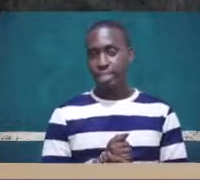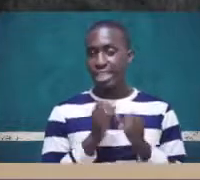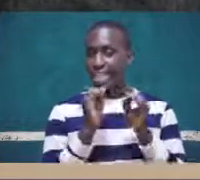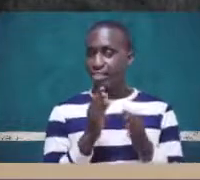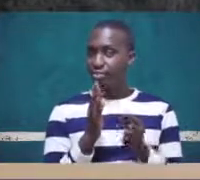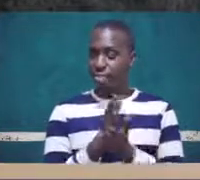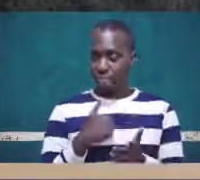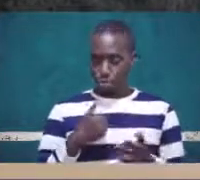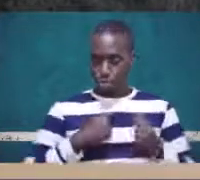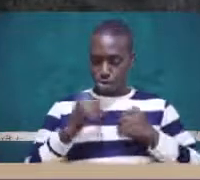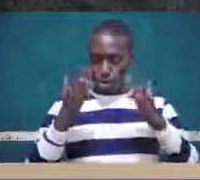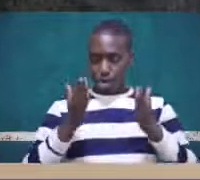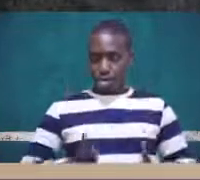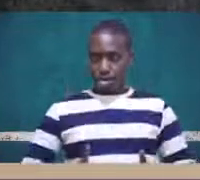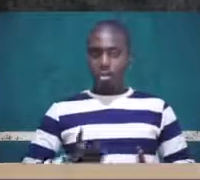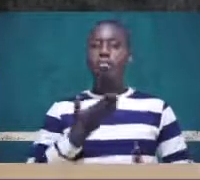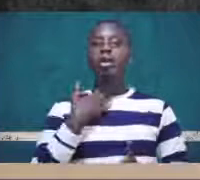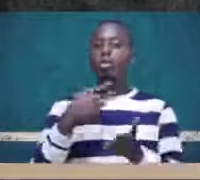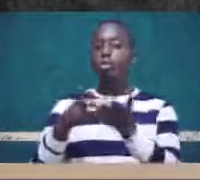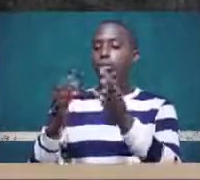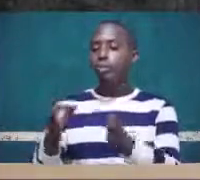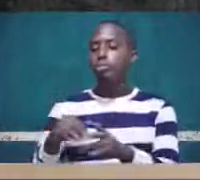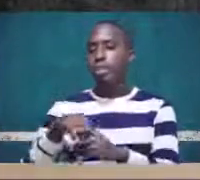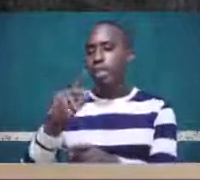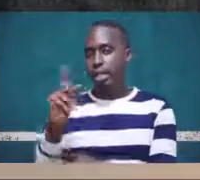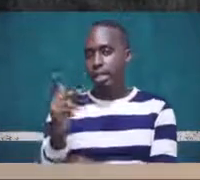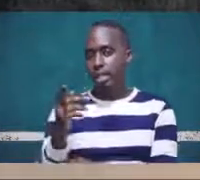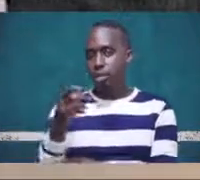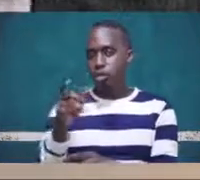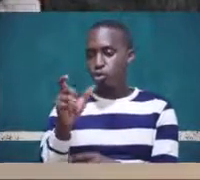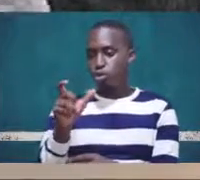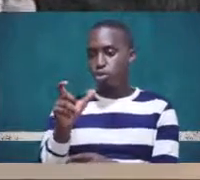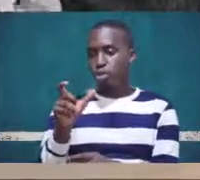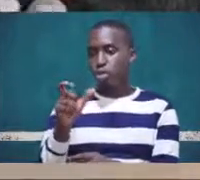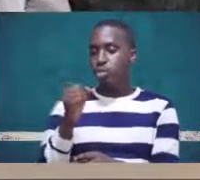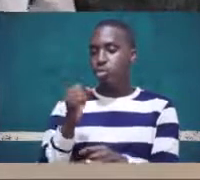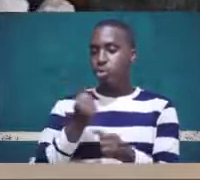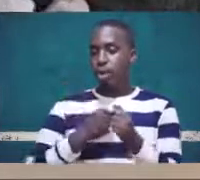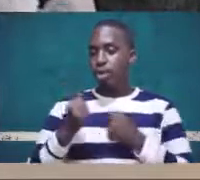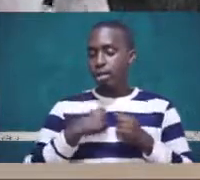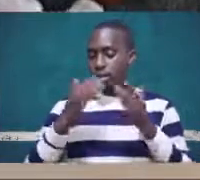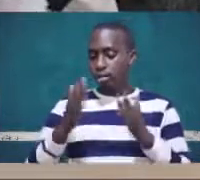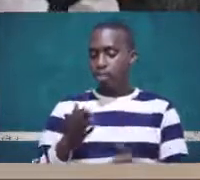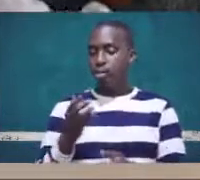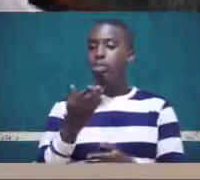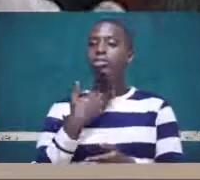If I'm a Rwandan, I want to buy goods in Kenya. This is a Rwandan trader who is importing goods